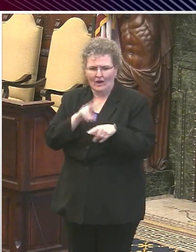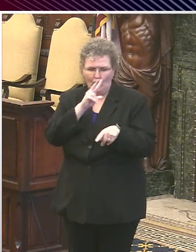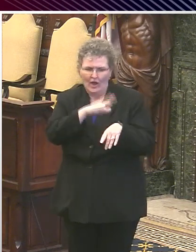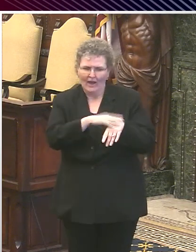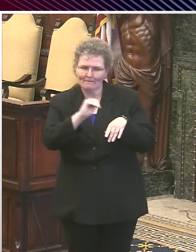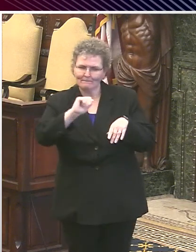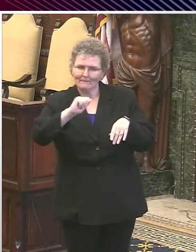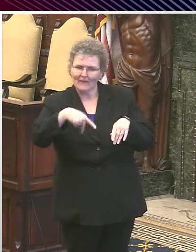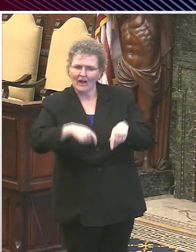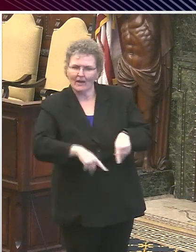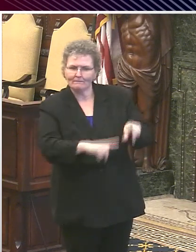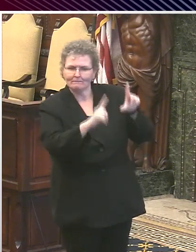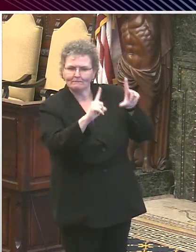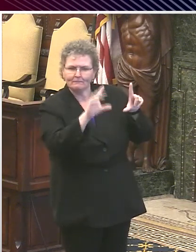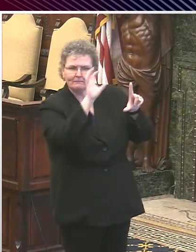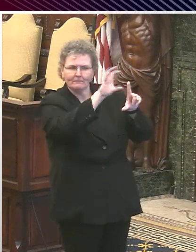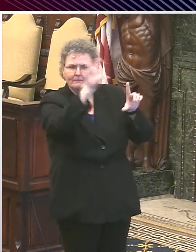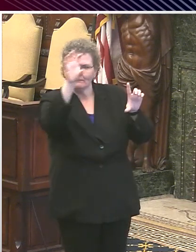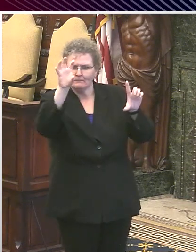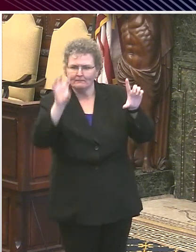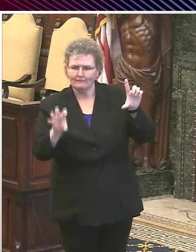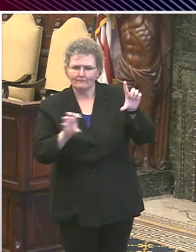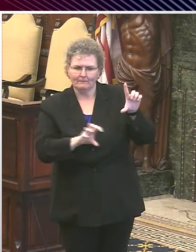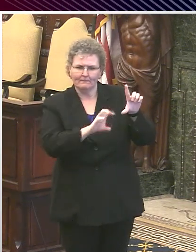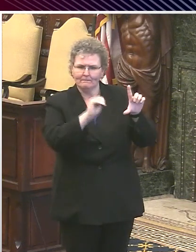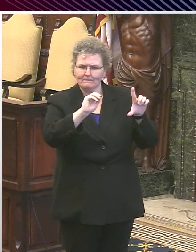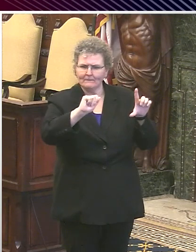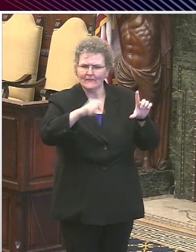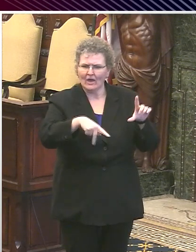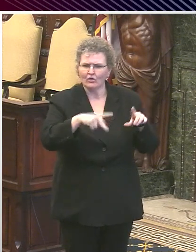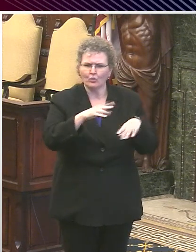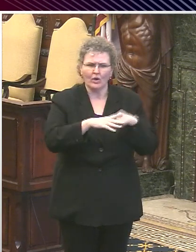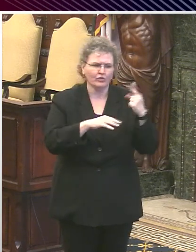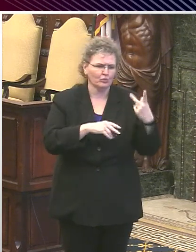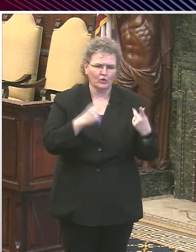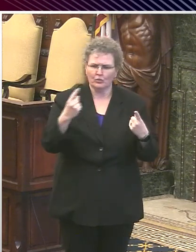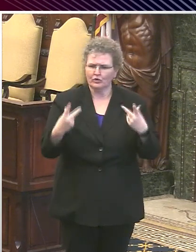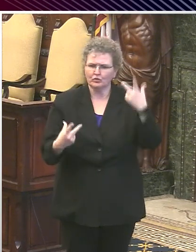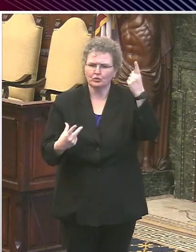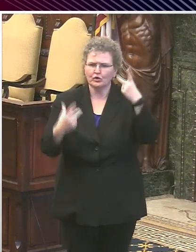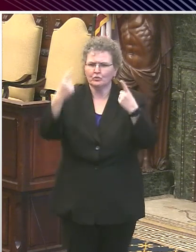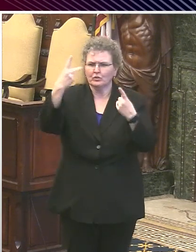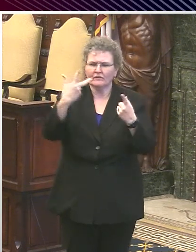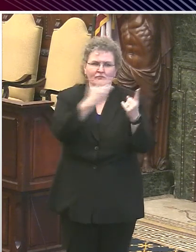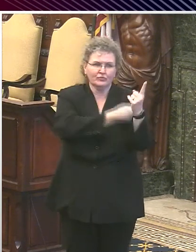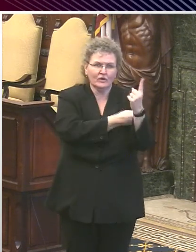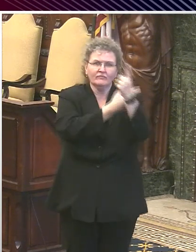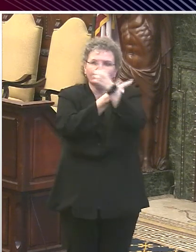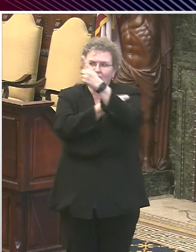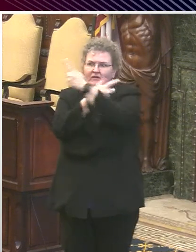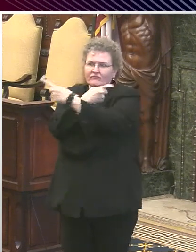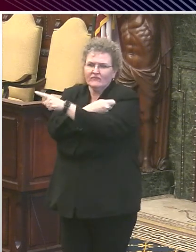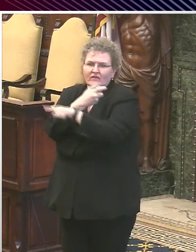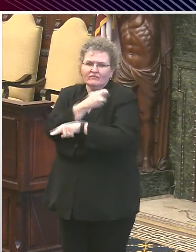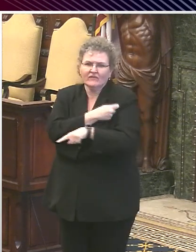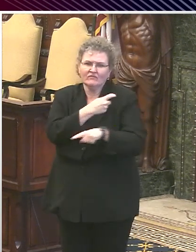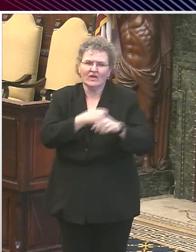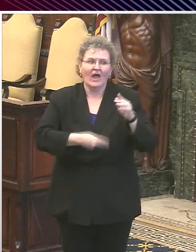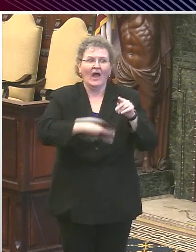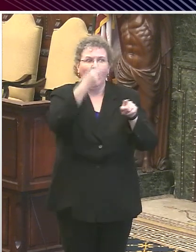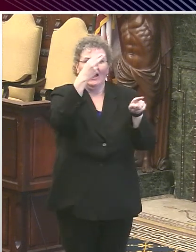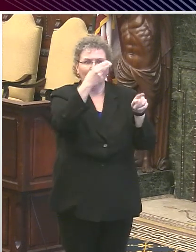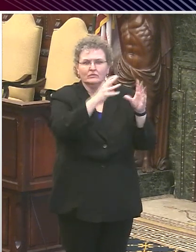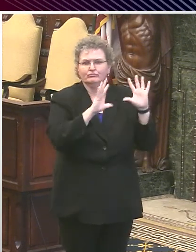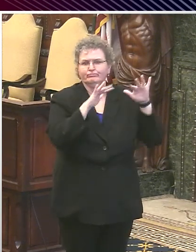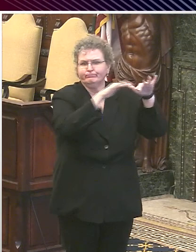3 tertiles, if you know what I mean. So third, low vaccinated, medium vaccinated, and high vaccinated. And we want to have